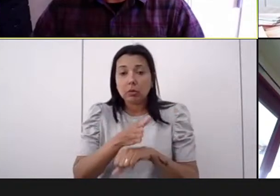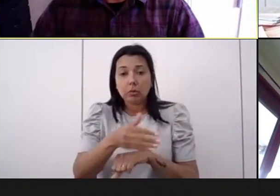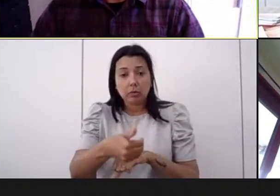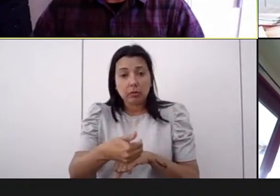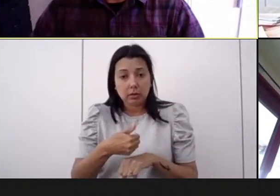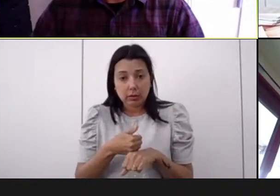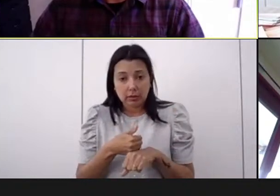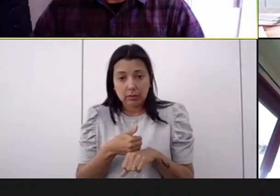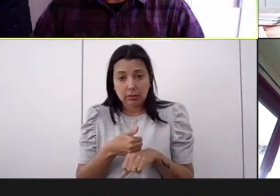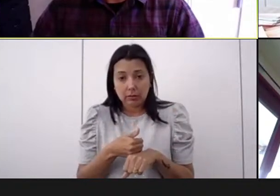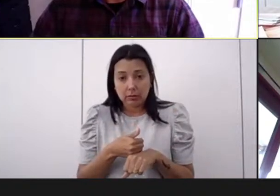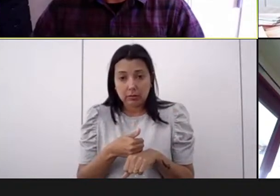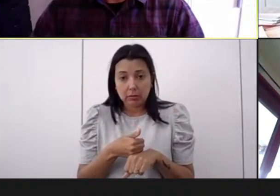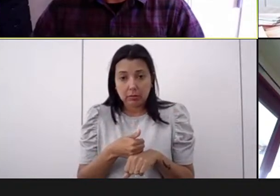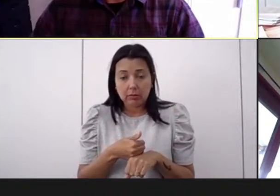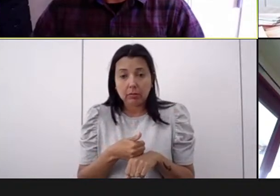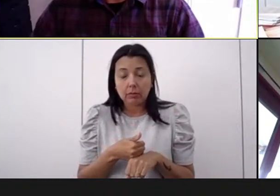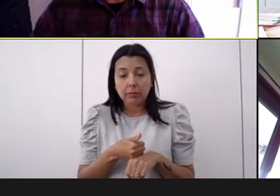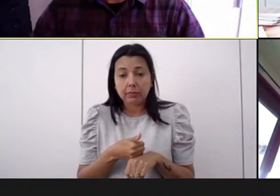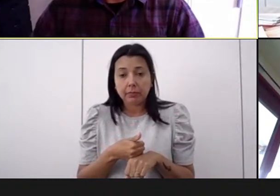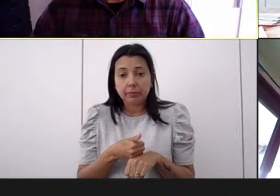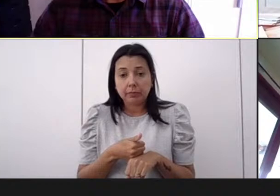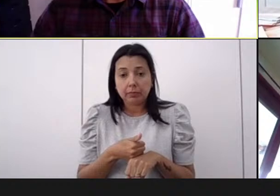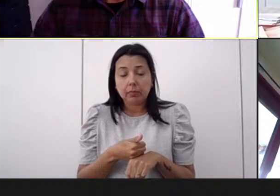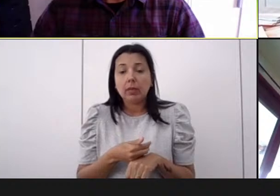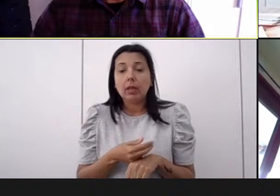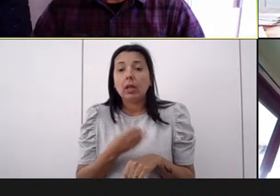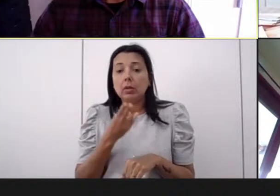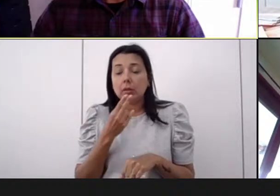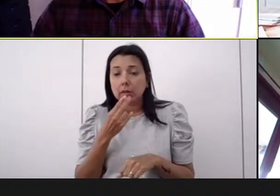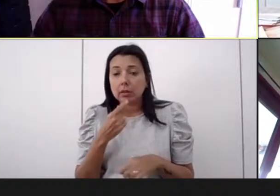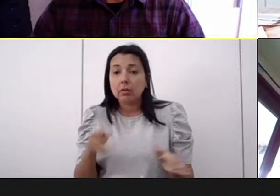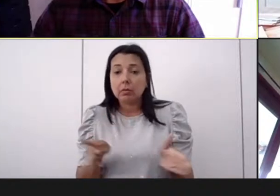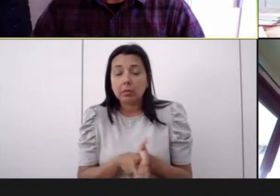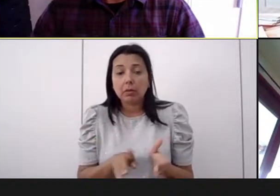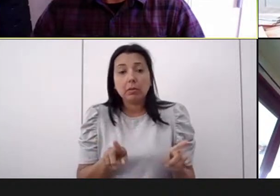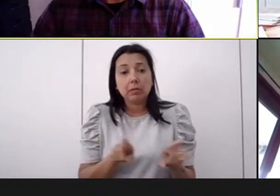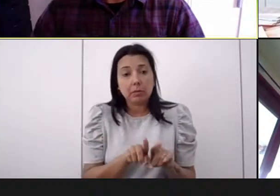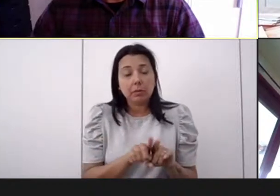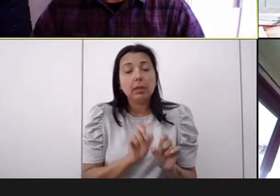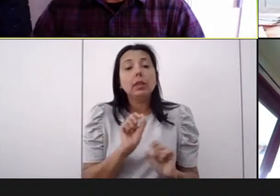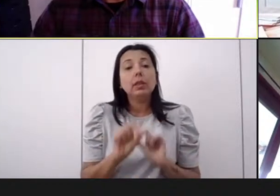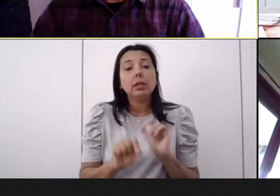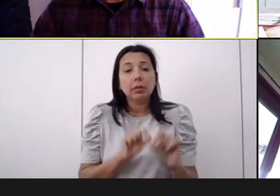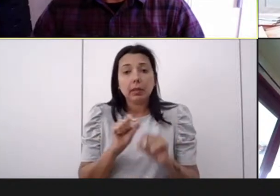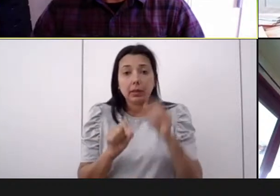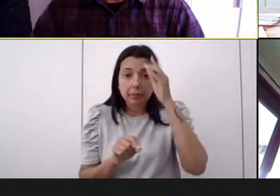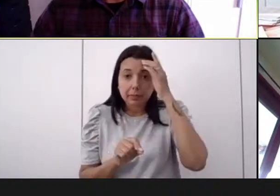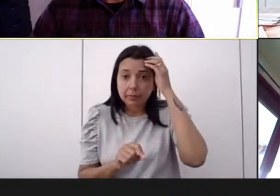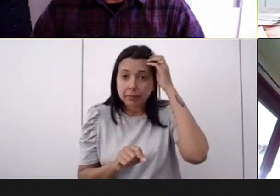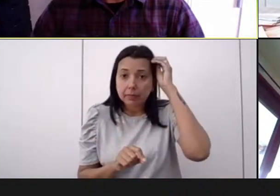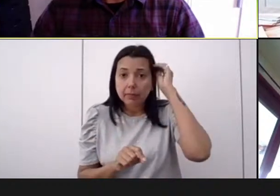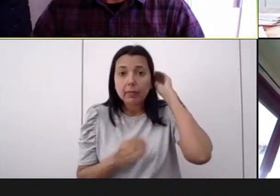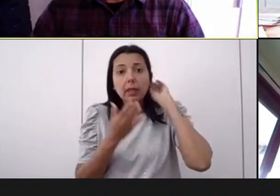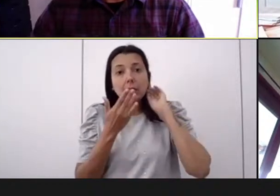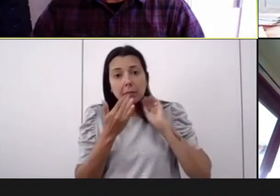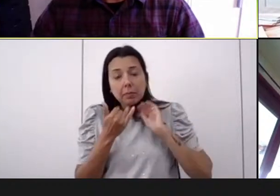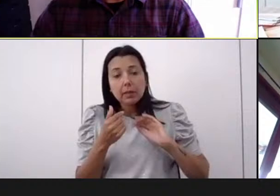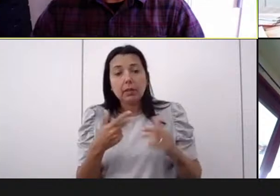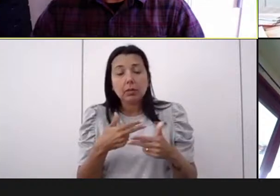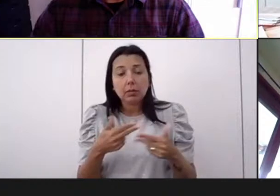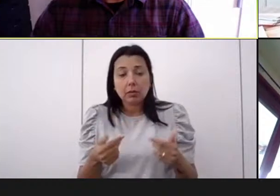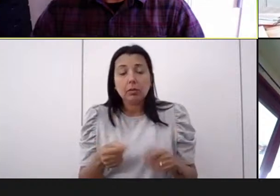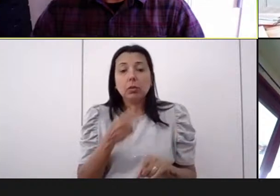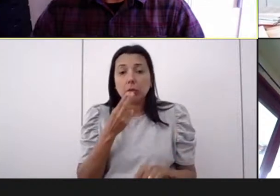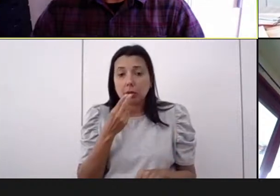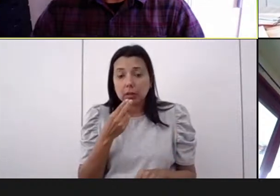proper nutrition, proper food and nutrition, healthy food and nutrition